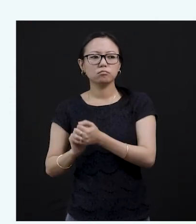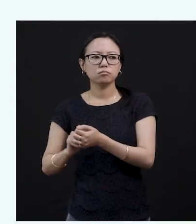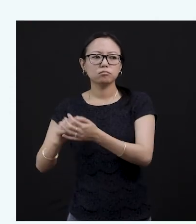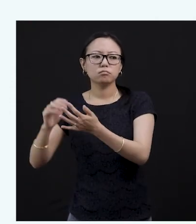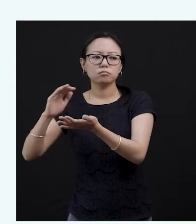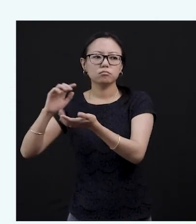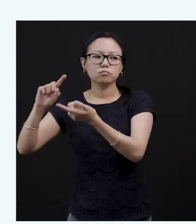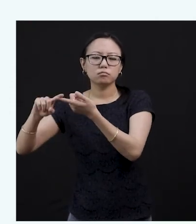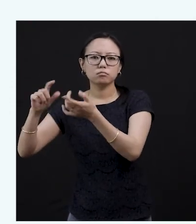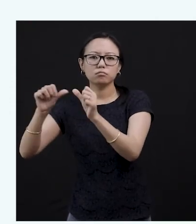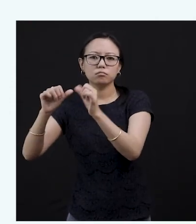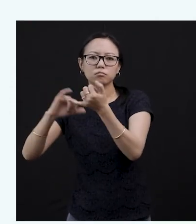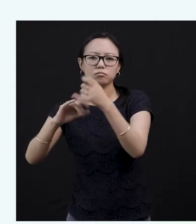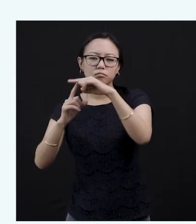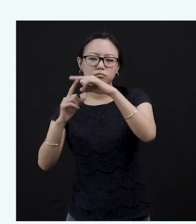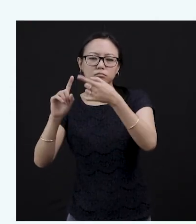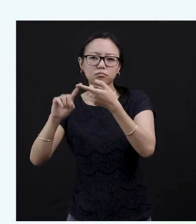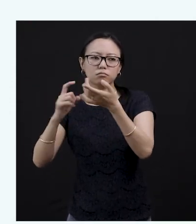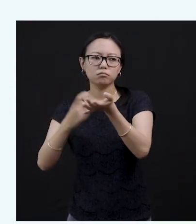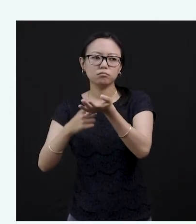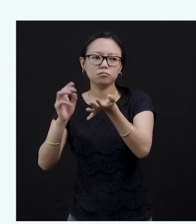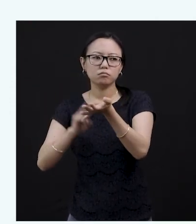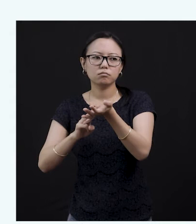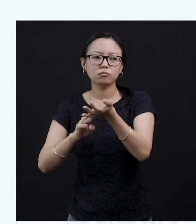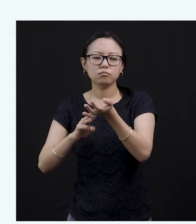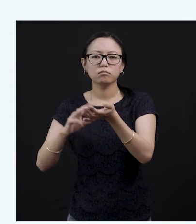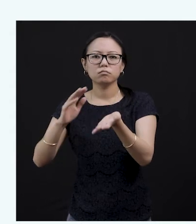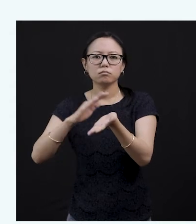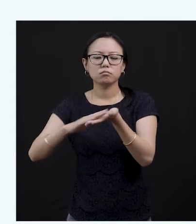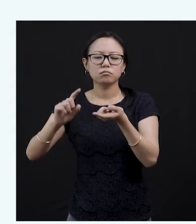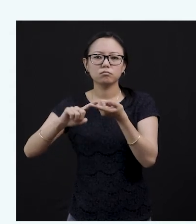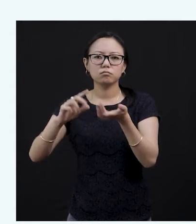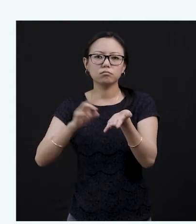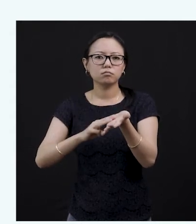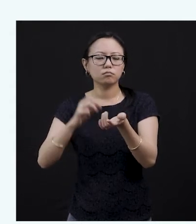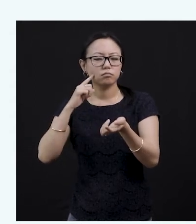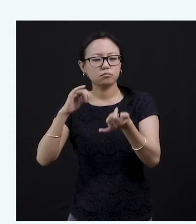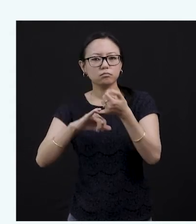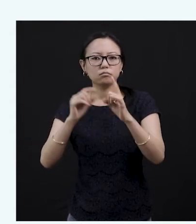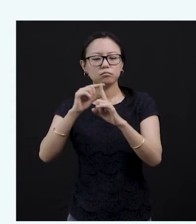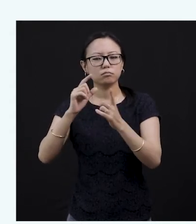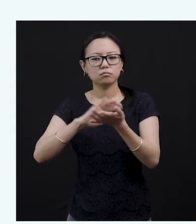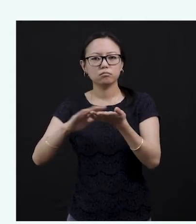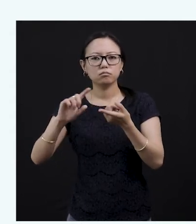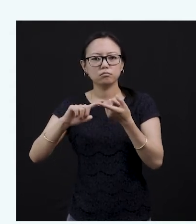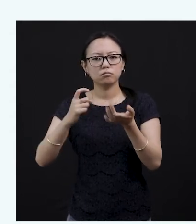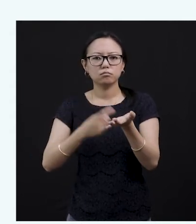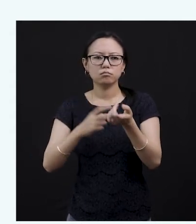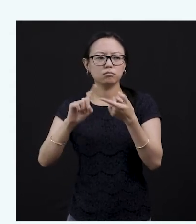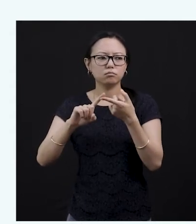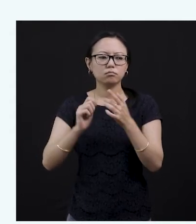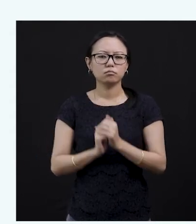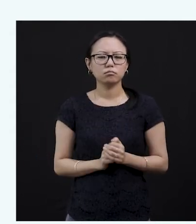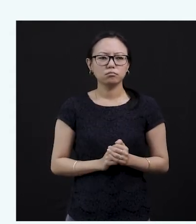prime meridian is marked as 0 degree, okay? So from 0 degree till the entire west is